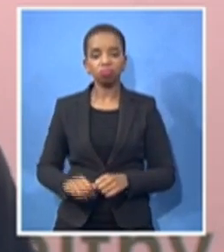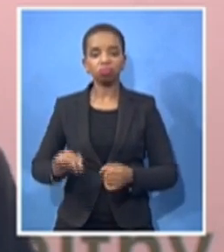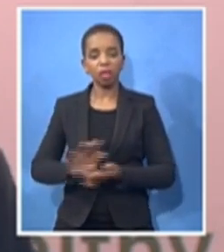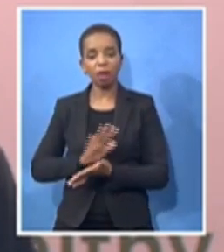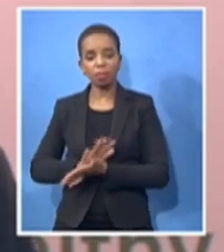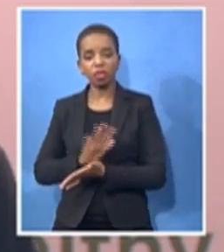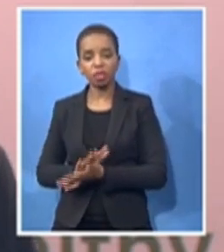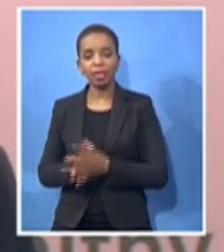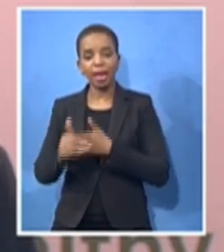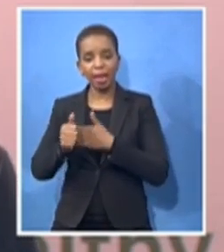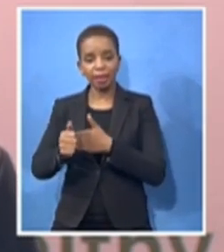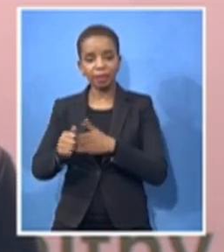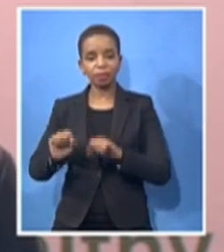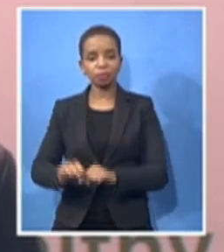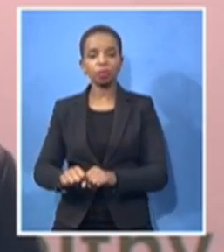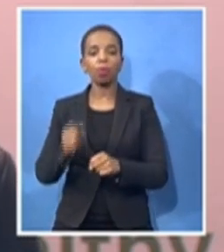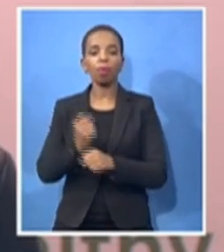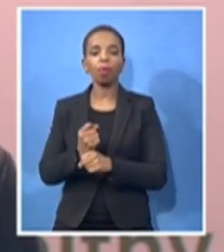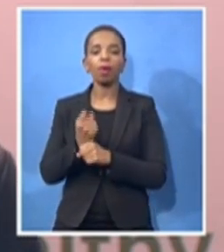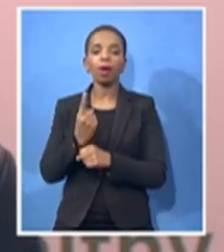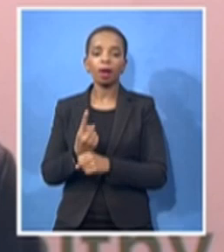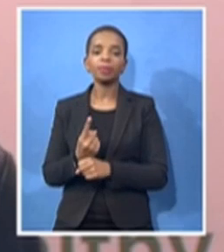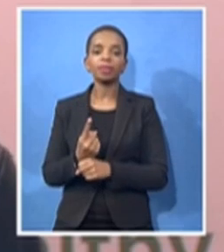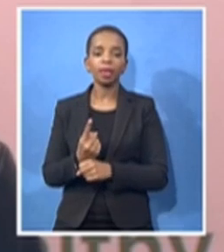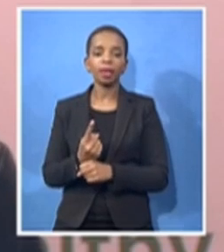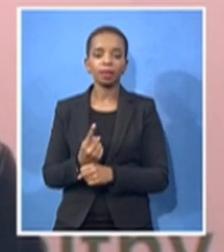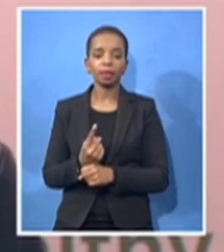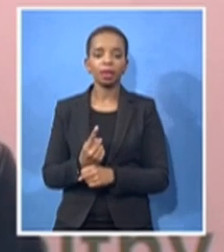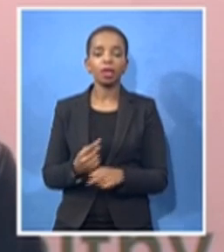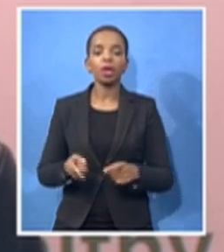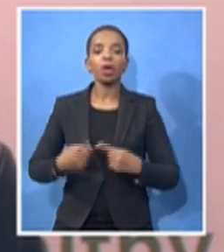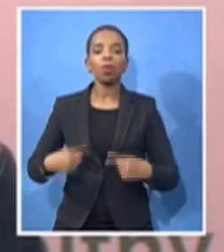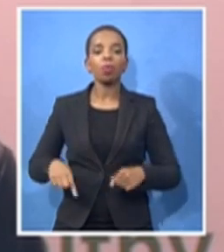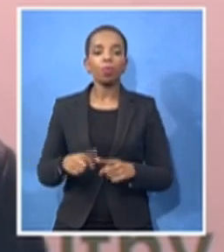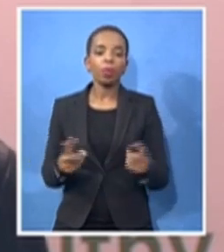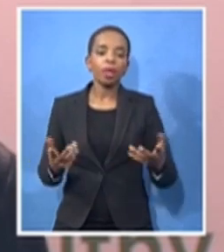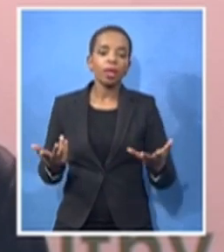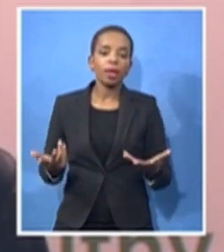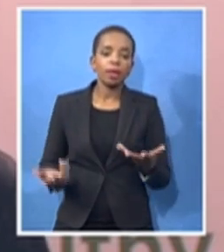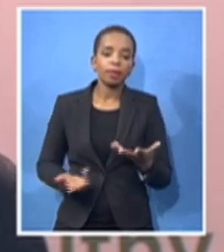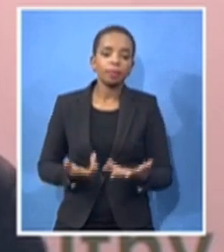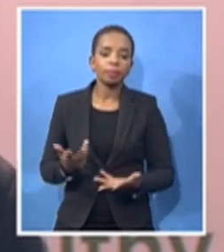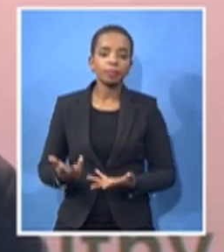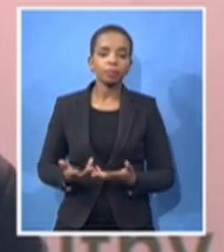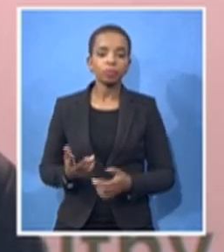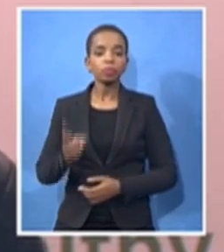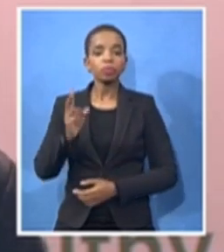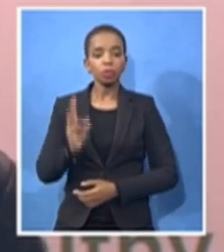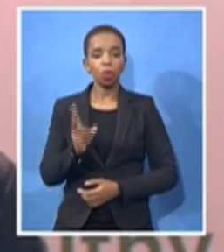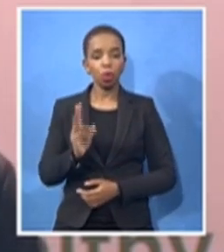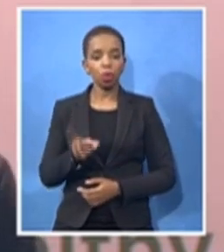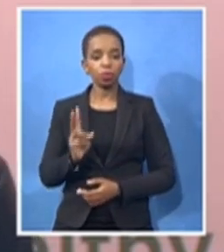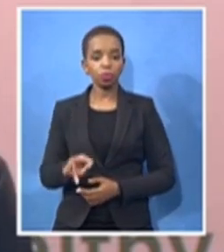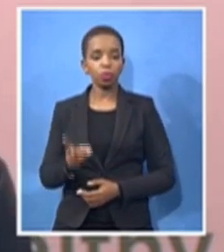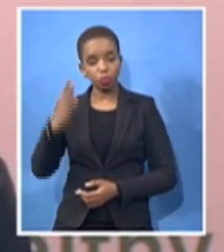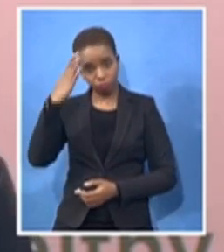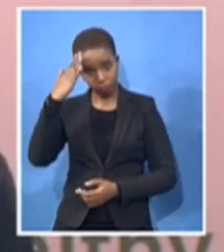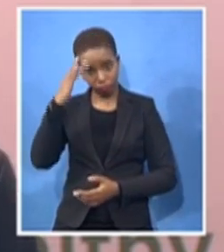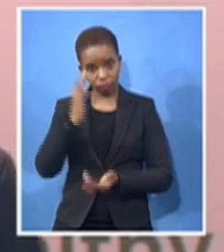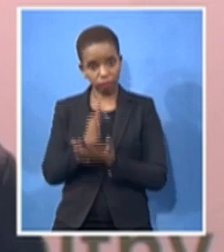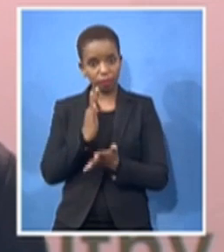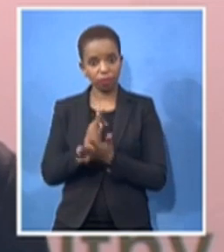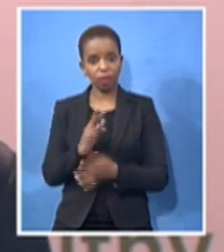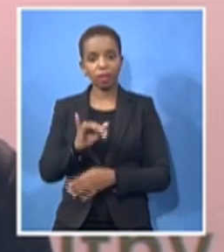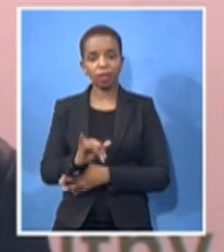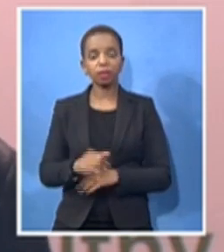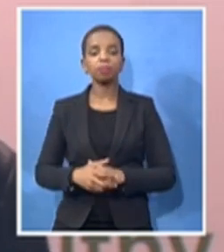we nevertheless also are cognizant of the fact that going forward, as the economy is